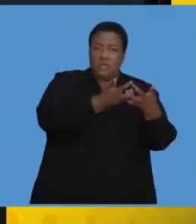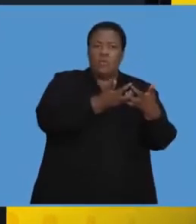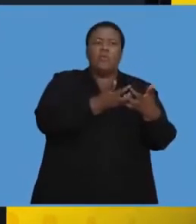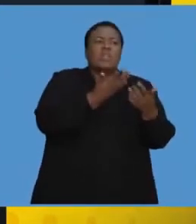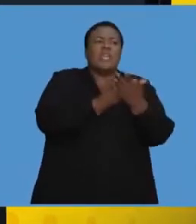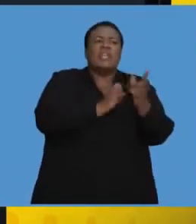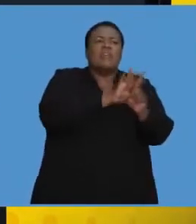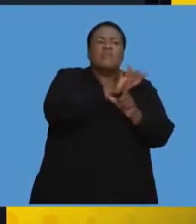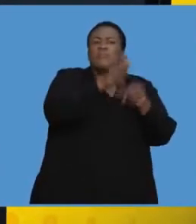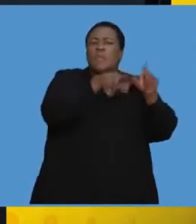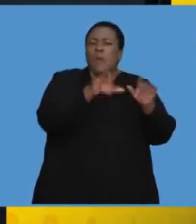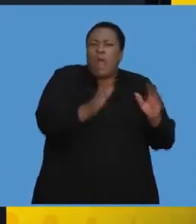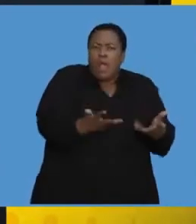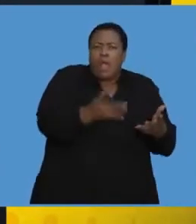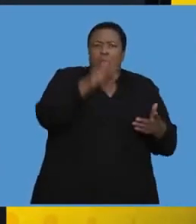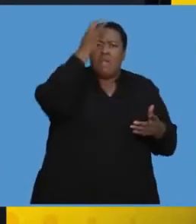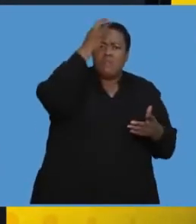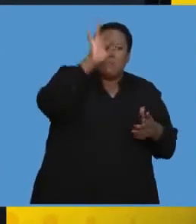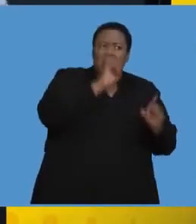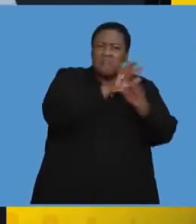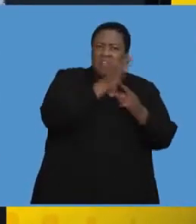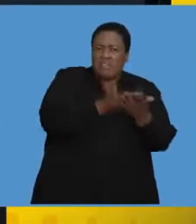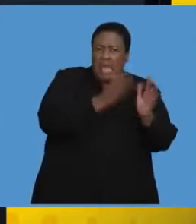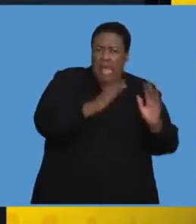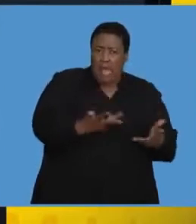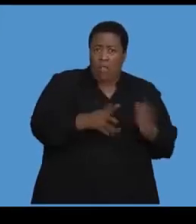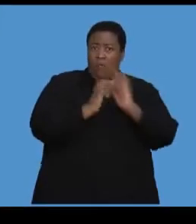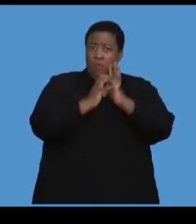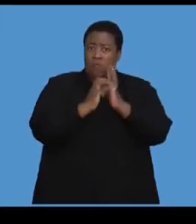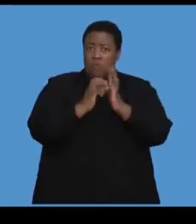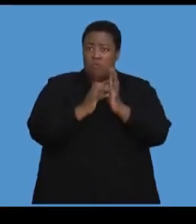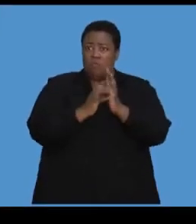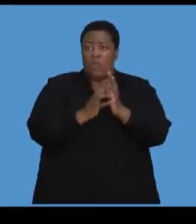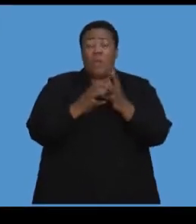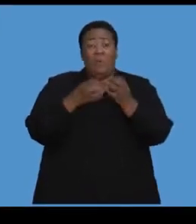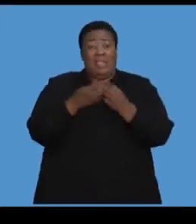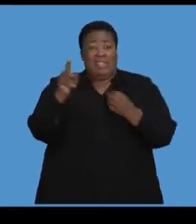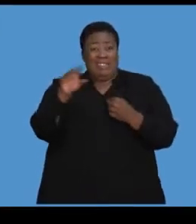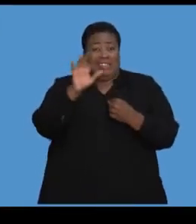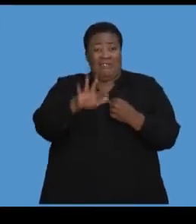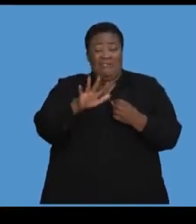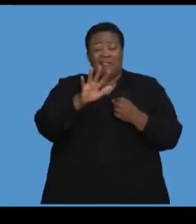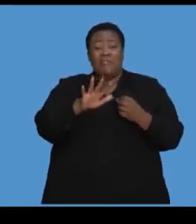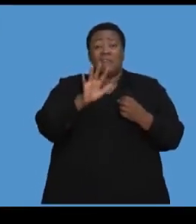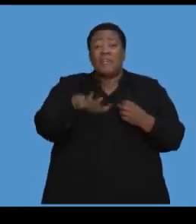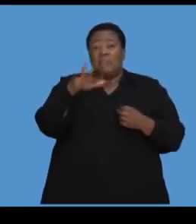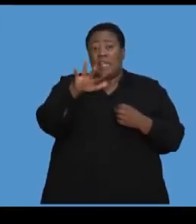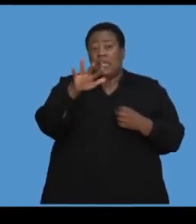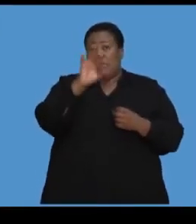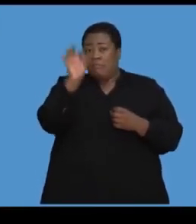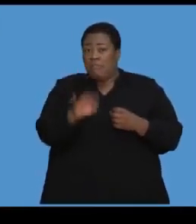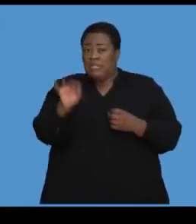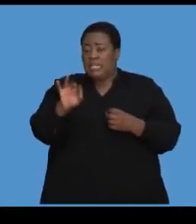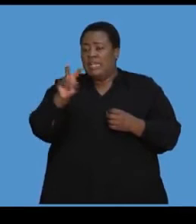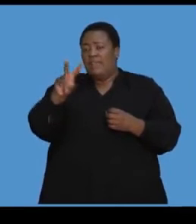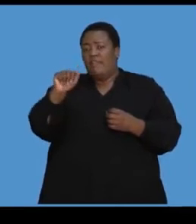our consumers, to the government, etc., etc. Example, typically, especially with this 15% VAT